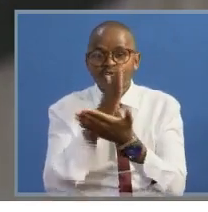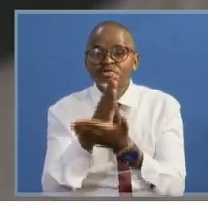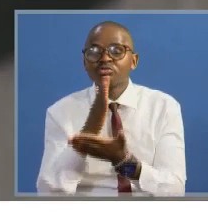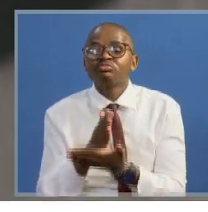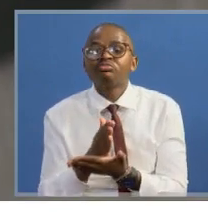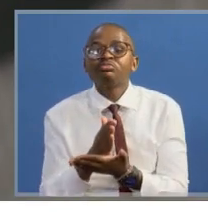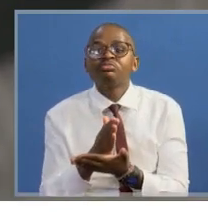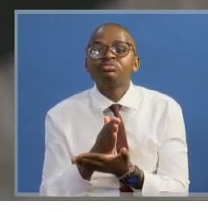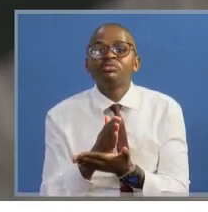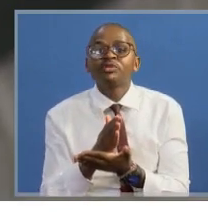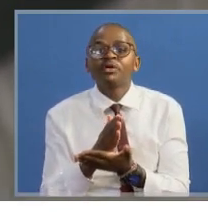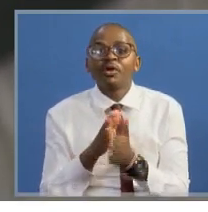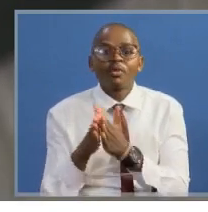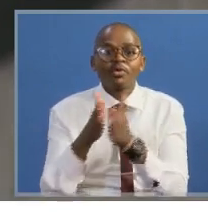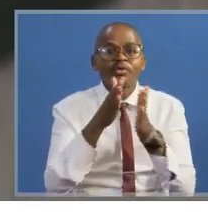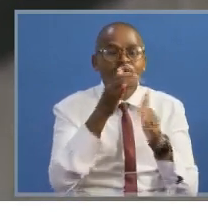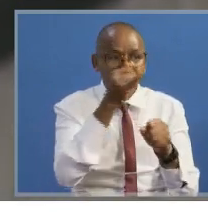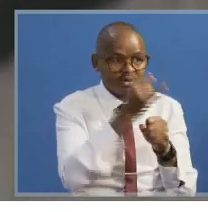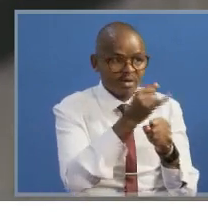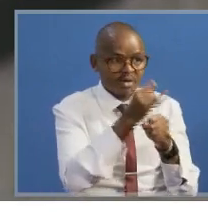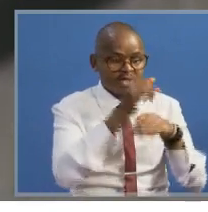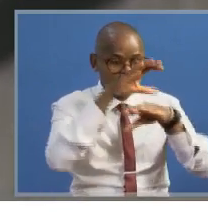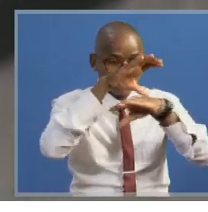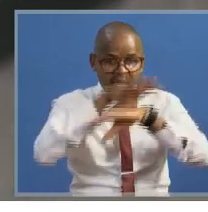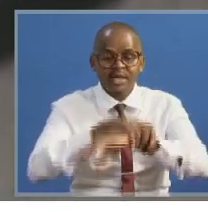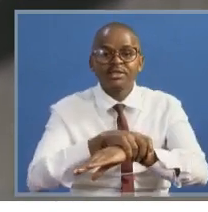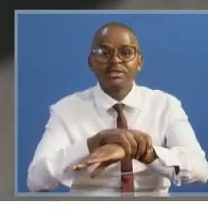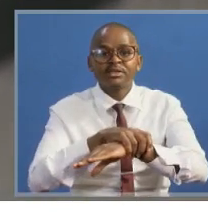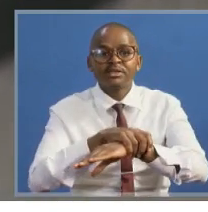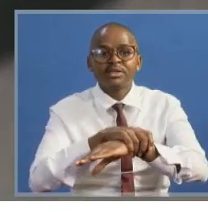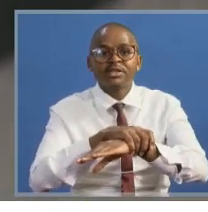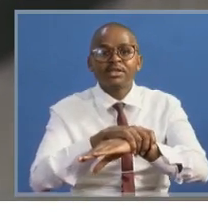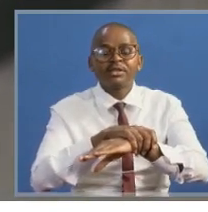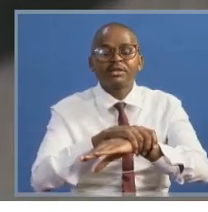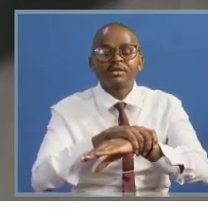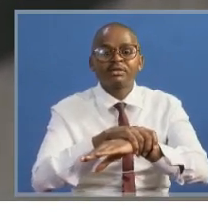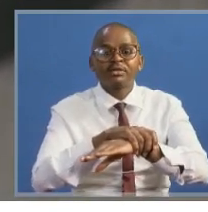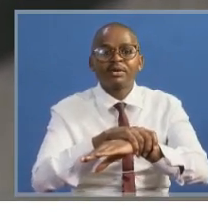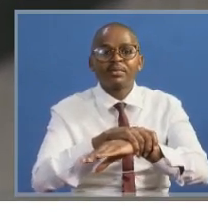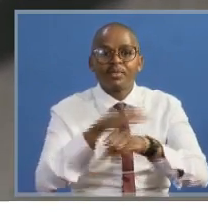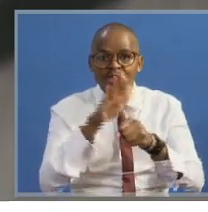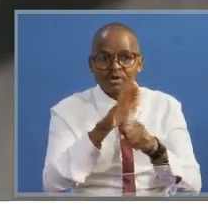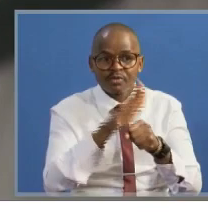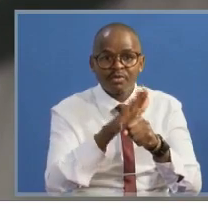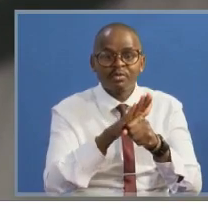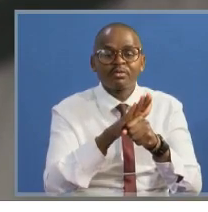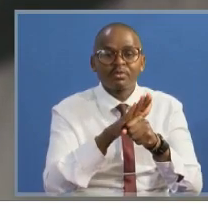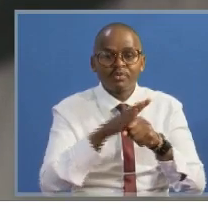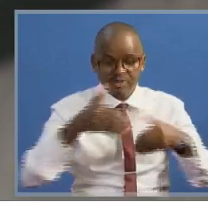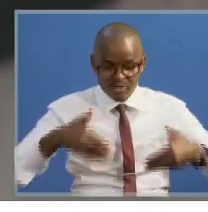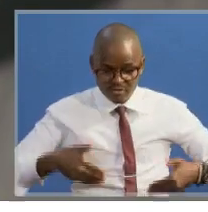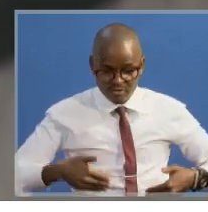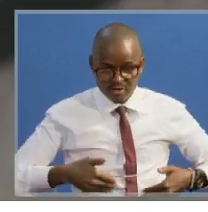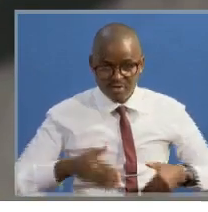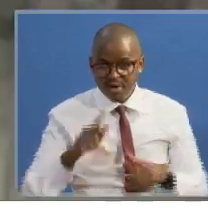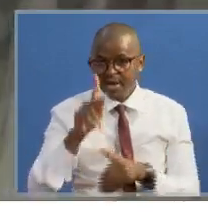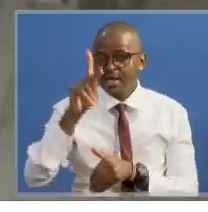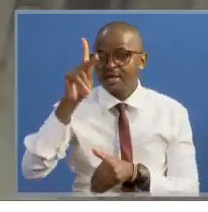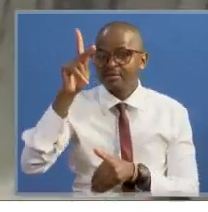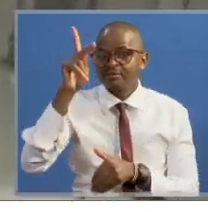kwamba nafasi za kazi zimepatikana haswa kwa vijana wa taifa hili letu la